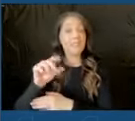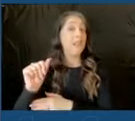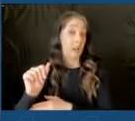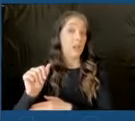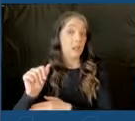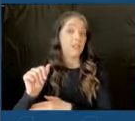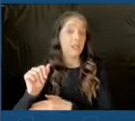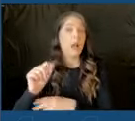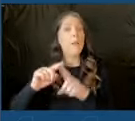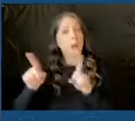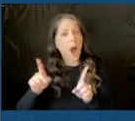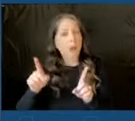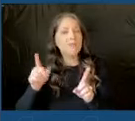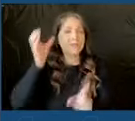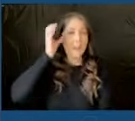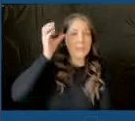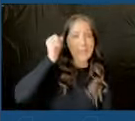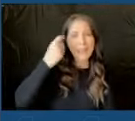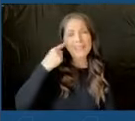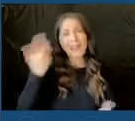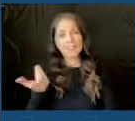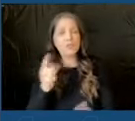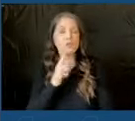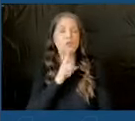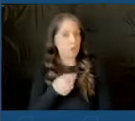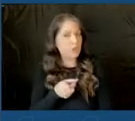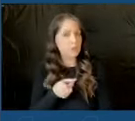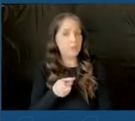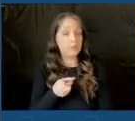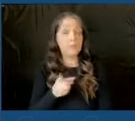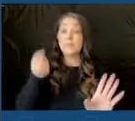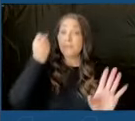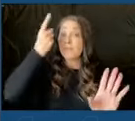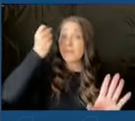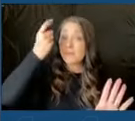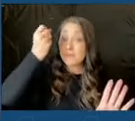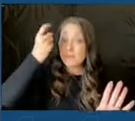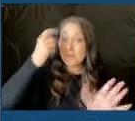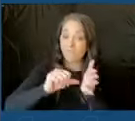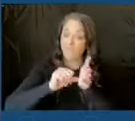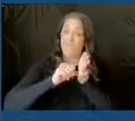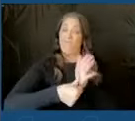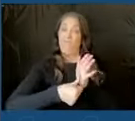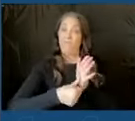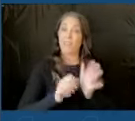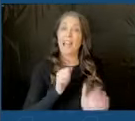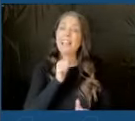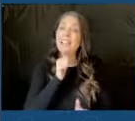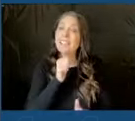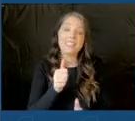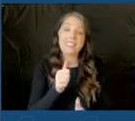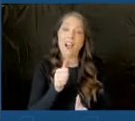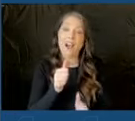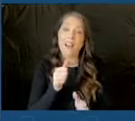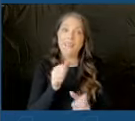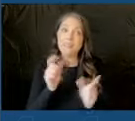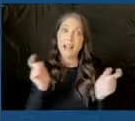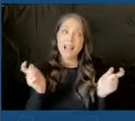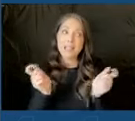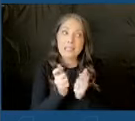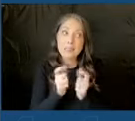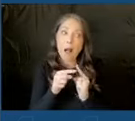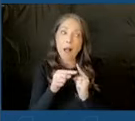that it should. But I just want to reiterate that it is not a small positive of vaccination that you're much